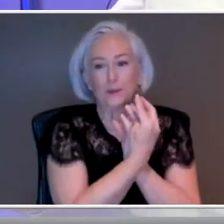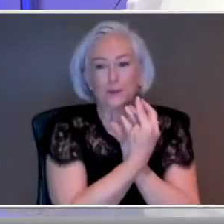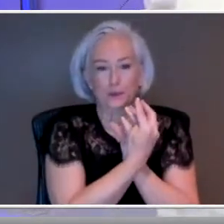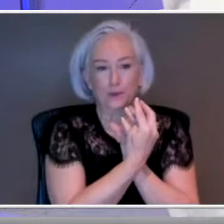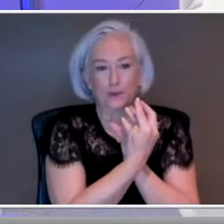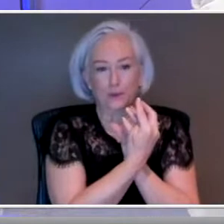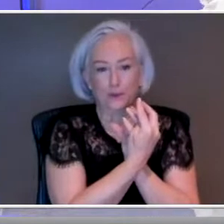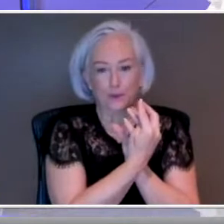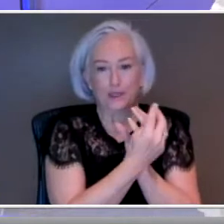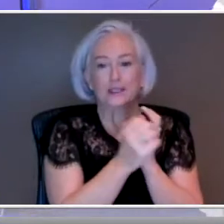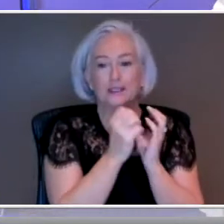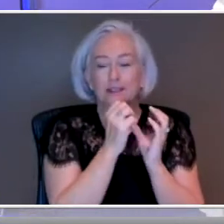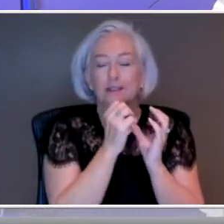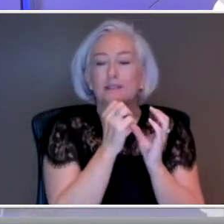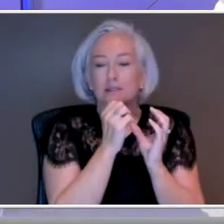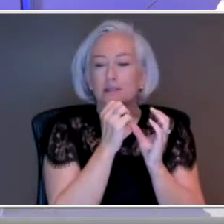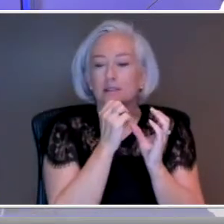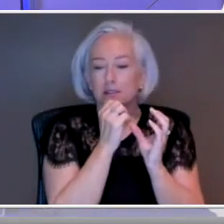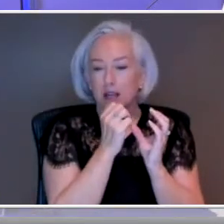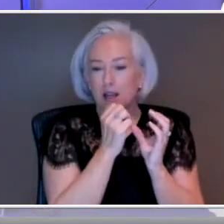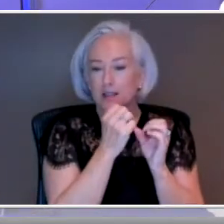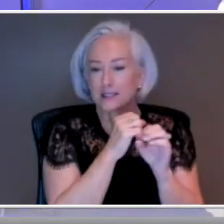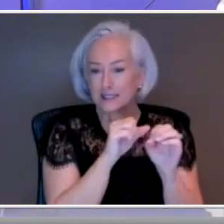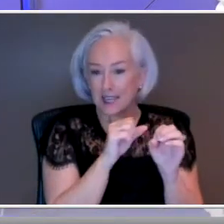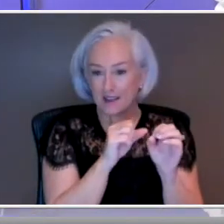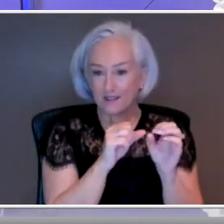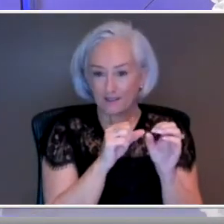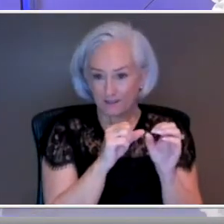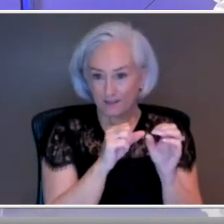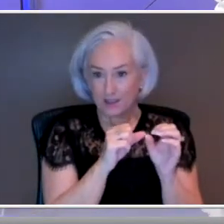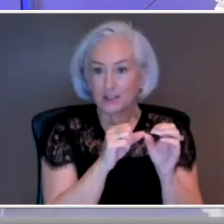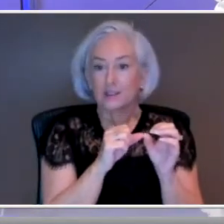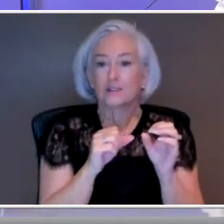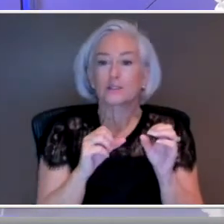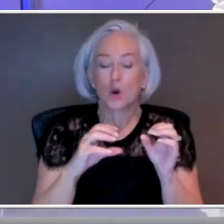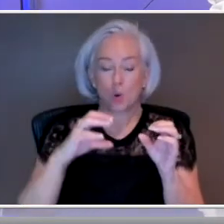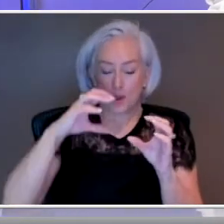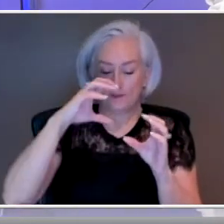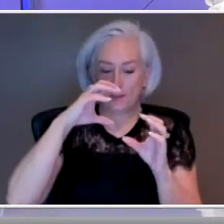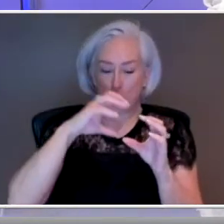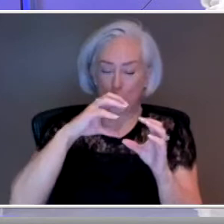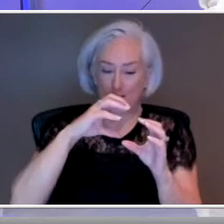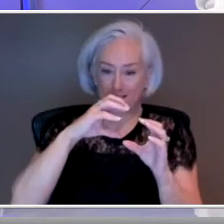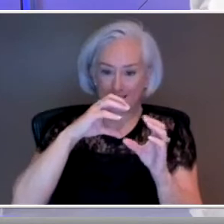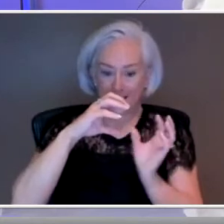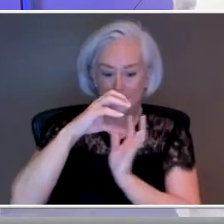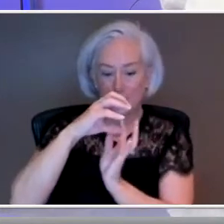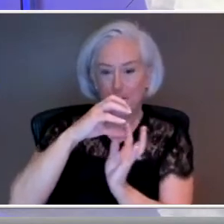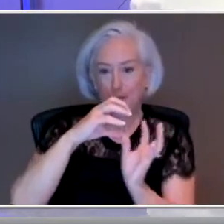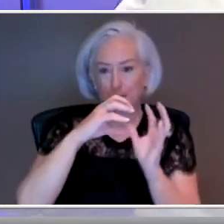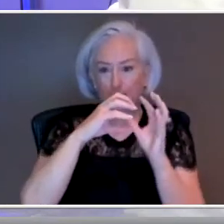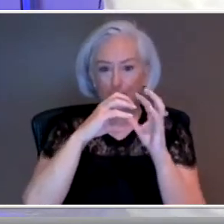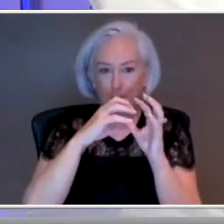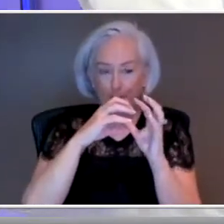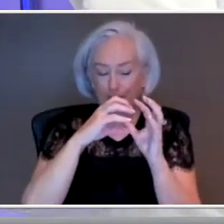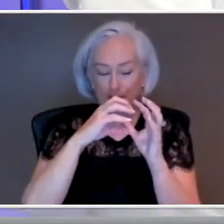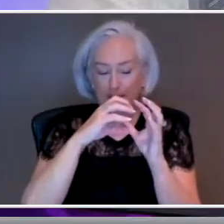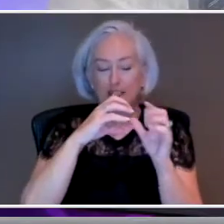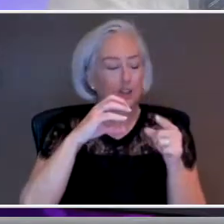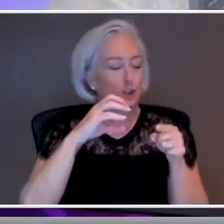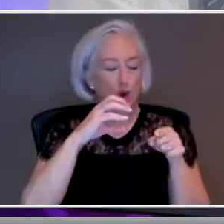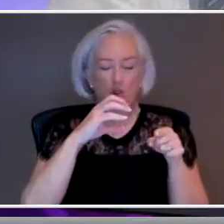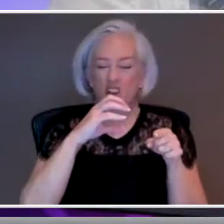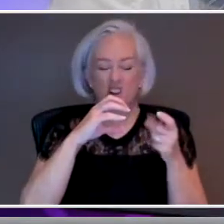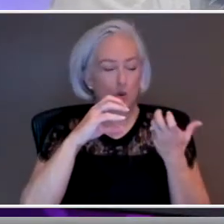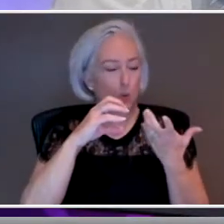So this here you can see now where it's going. So this would be the prostate. It's now going in a direction somewhere else, so we don't want to give the beads. And so